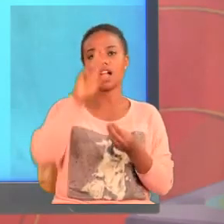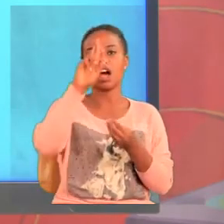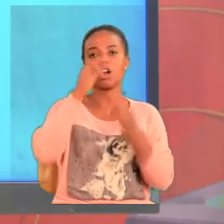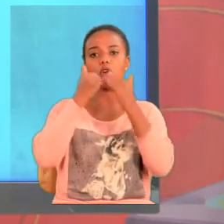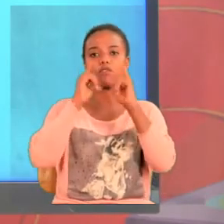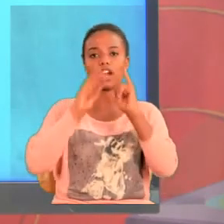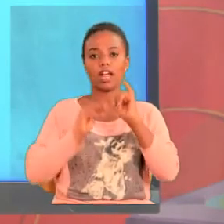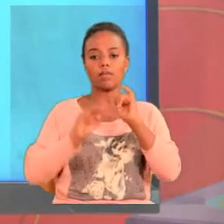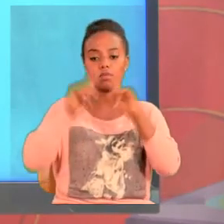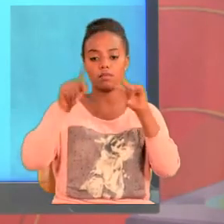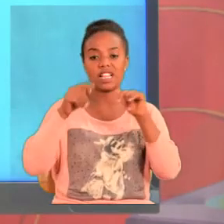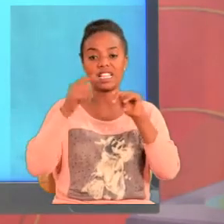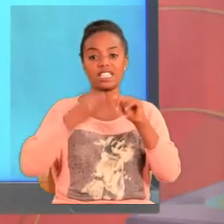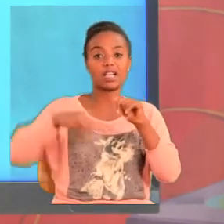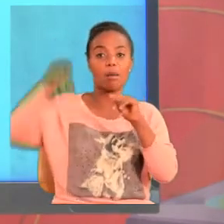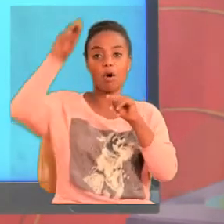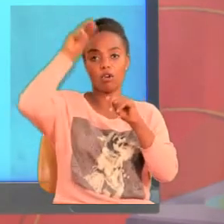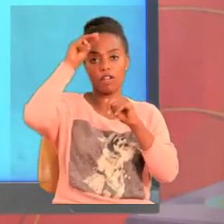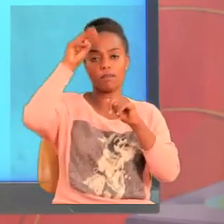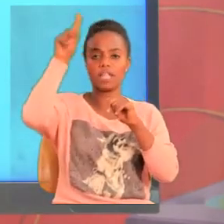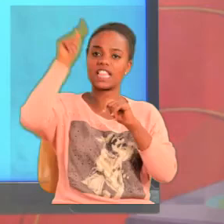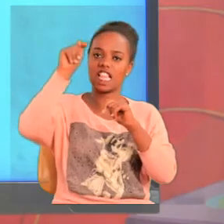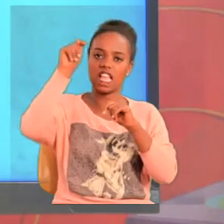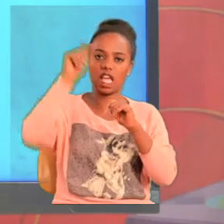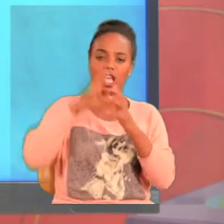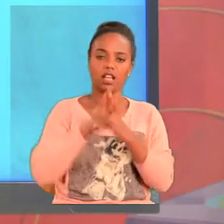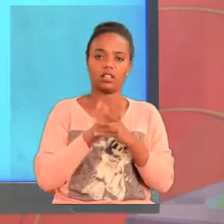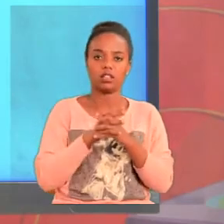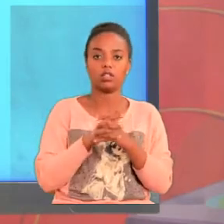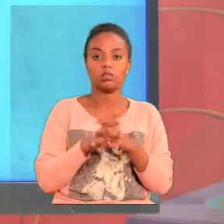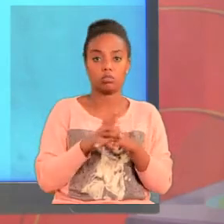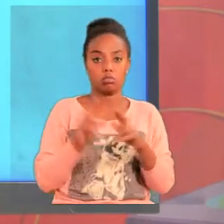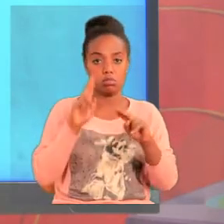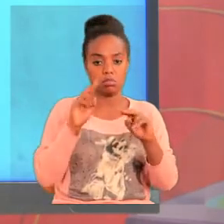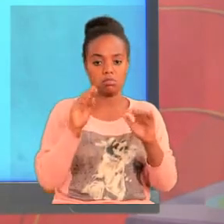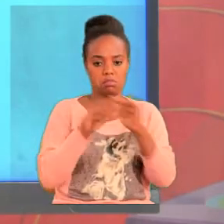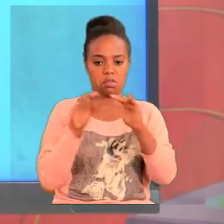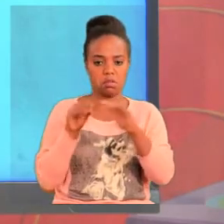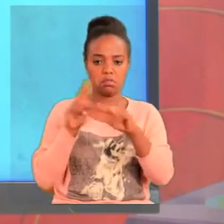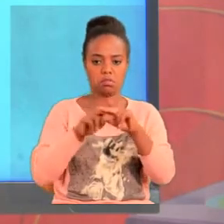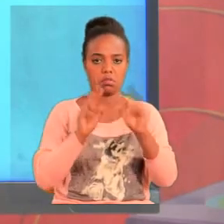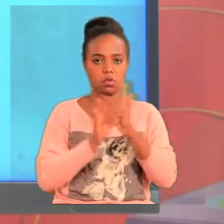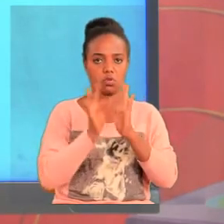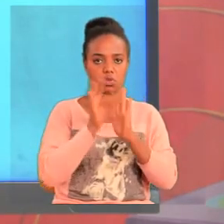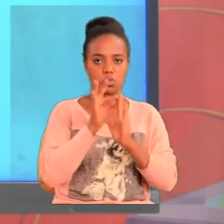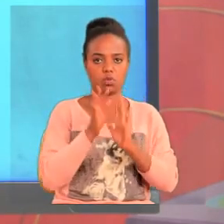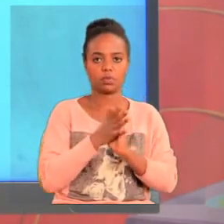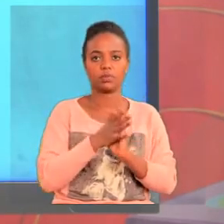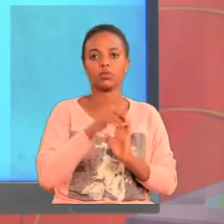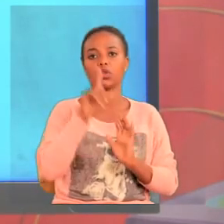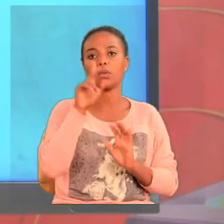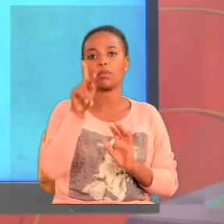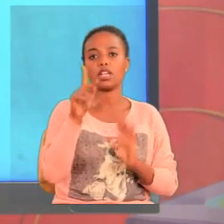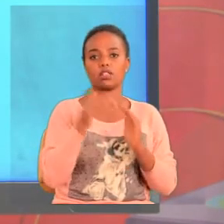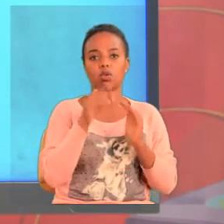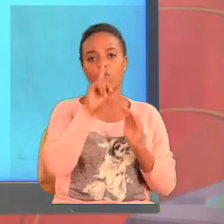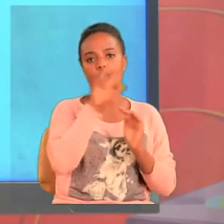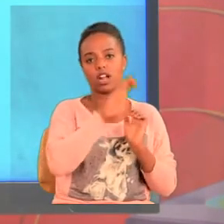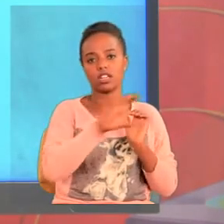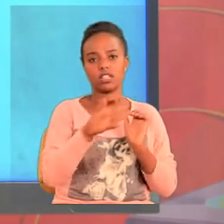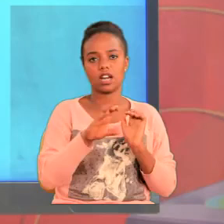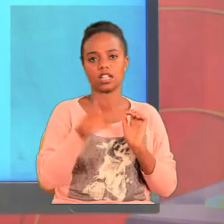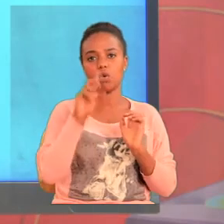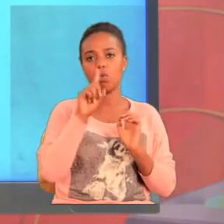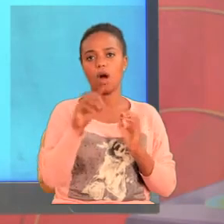M, the power of MT. So putting the numbers, P is 100, 1 plus R